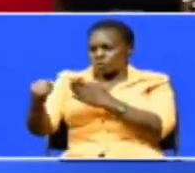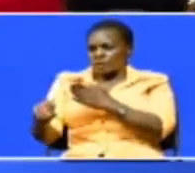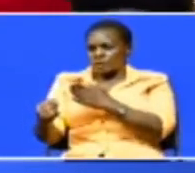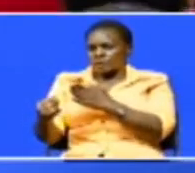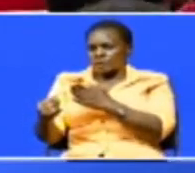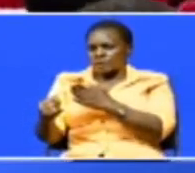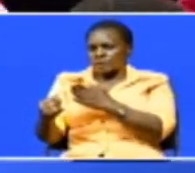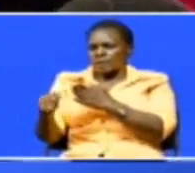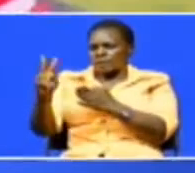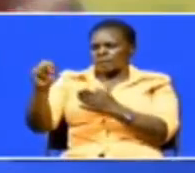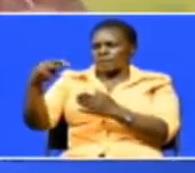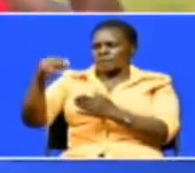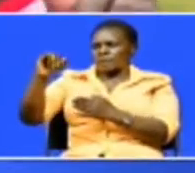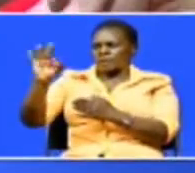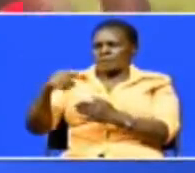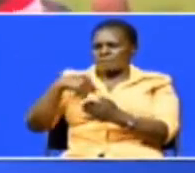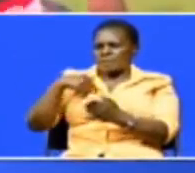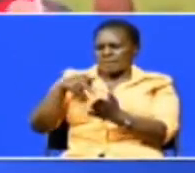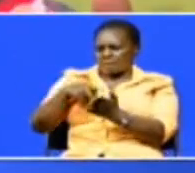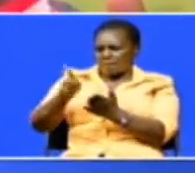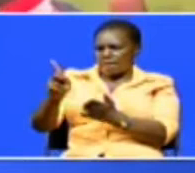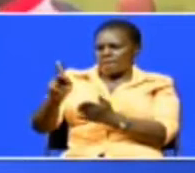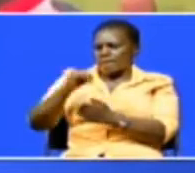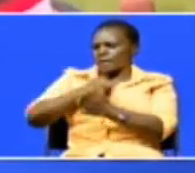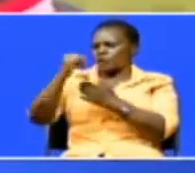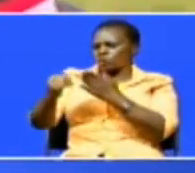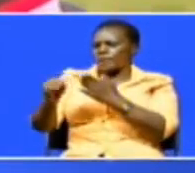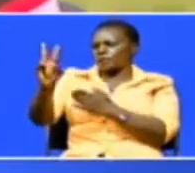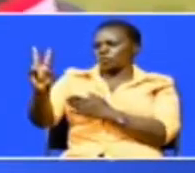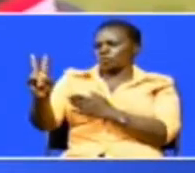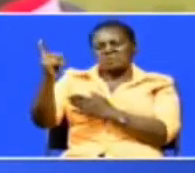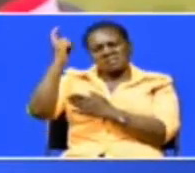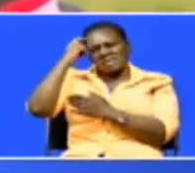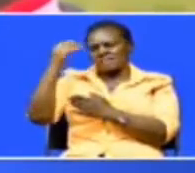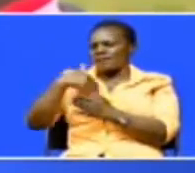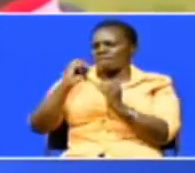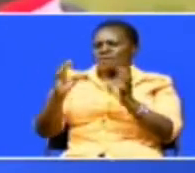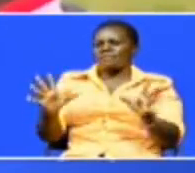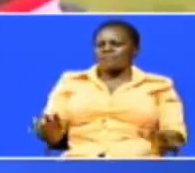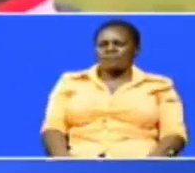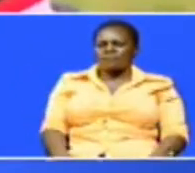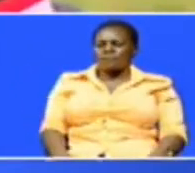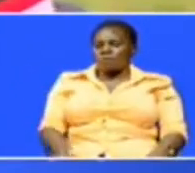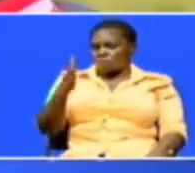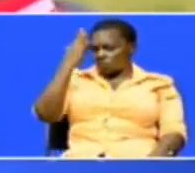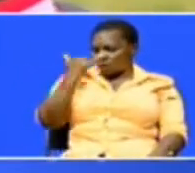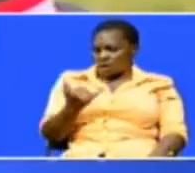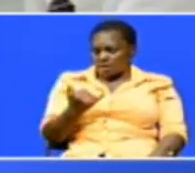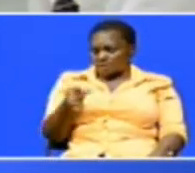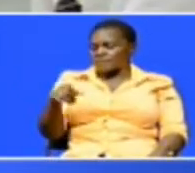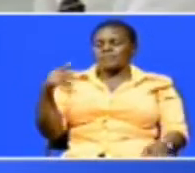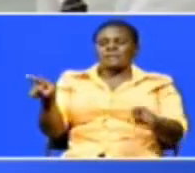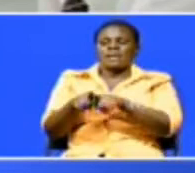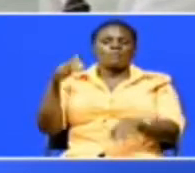insurance and NHIF. I pay two insurance schemes. It doesn't make sense at all, because that is like